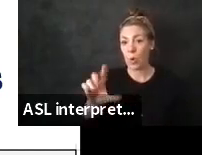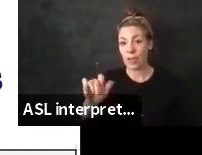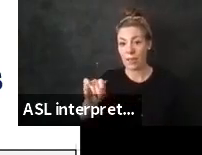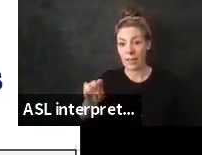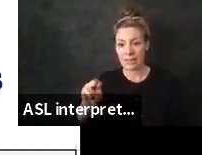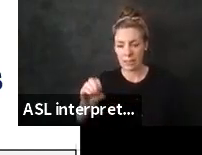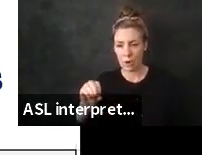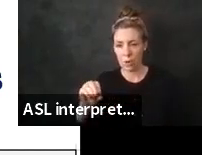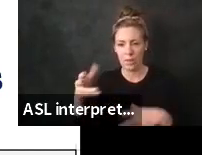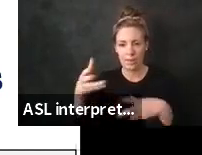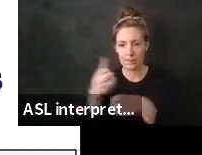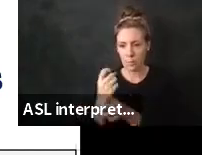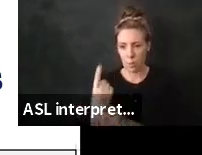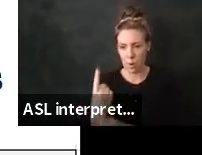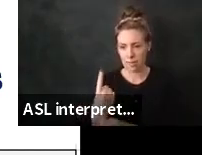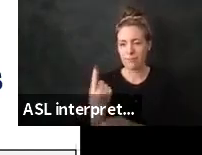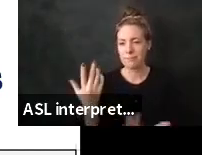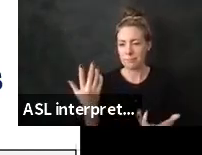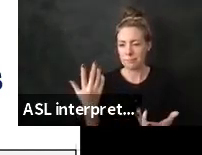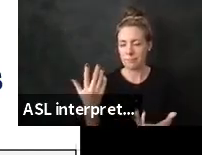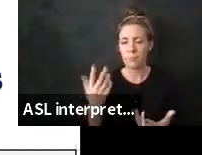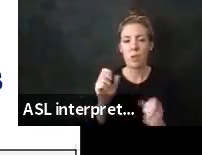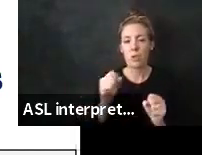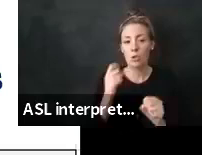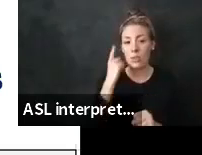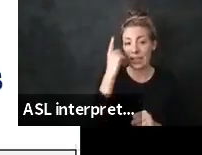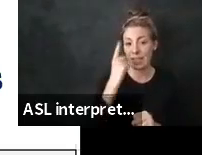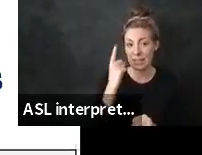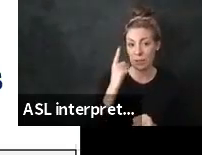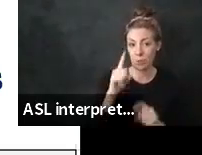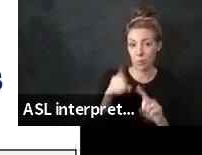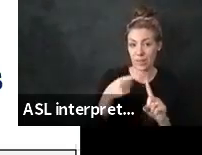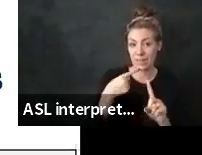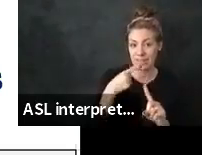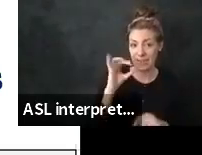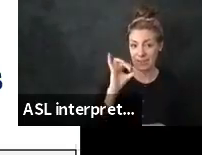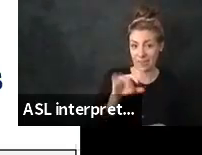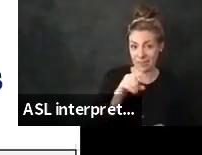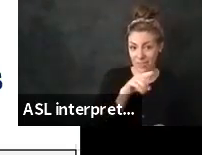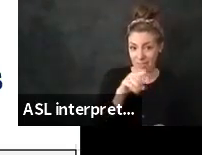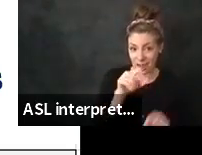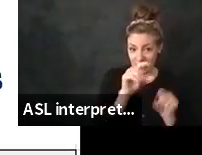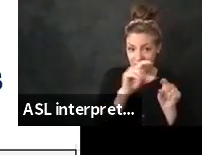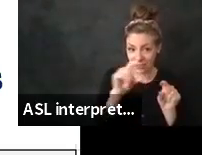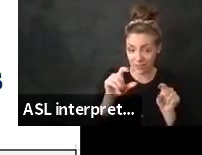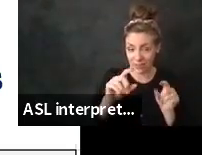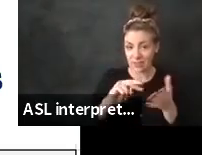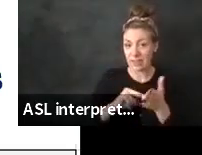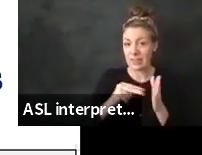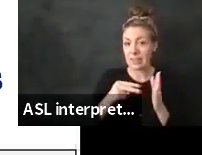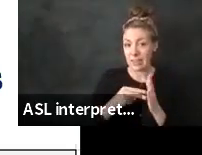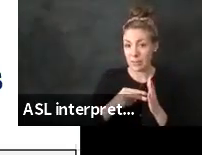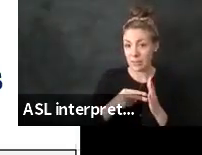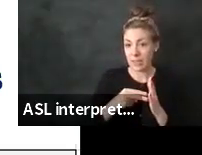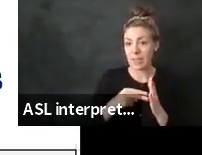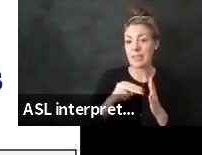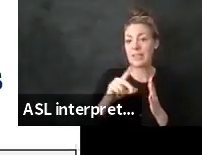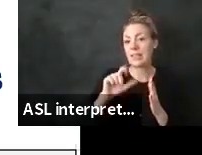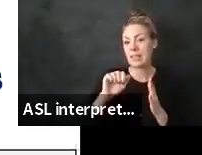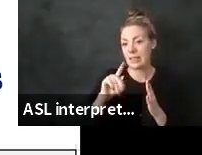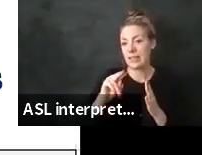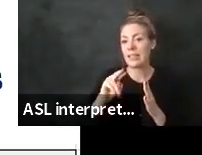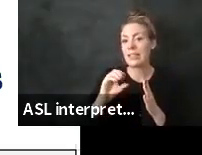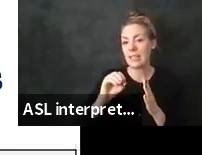So you can consider that when it says Hispanic there on the graph for it to either be to be Hispanic or Latino.